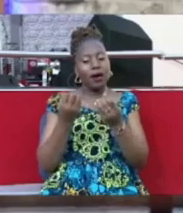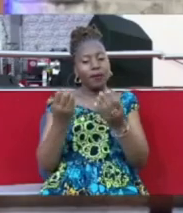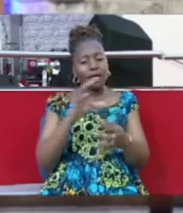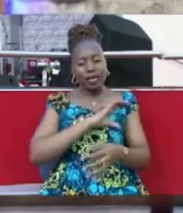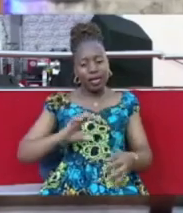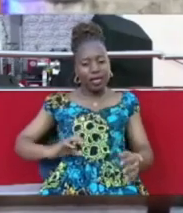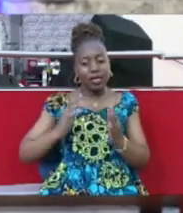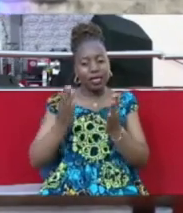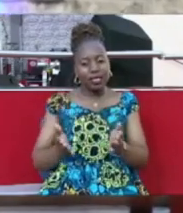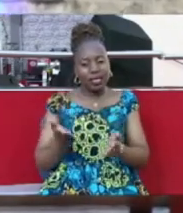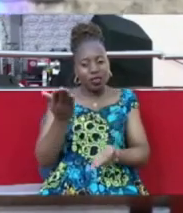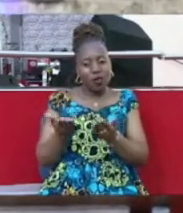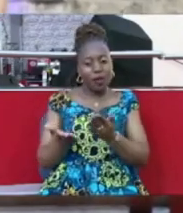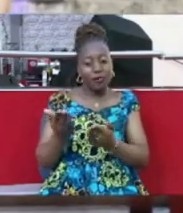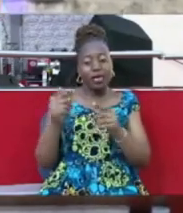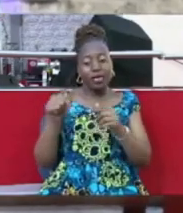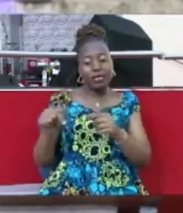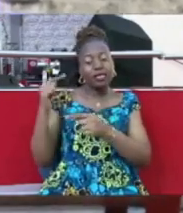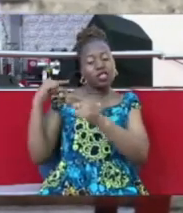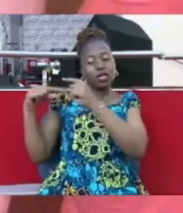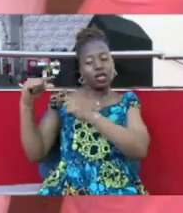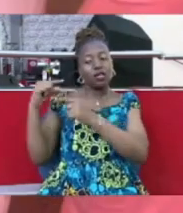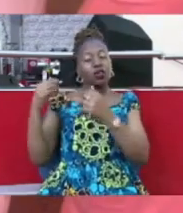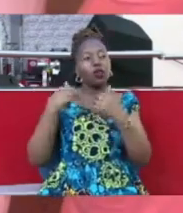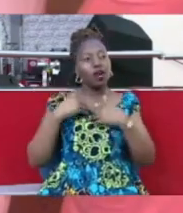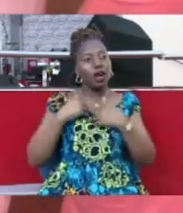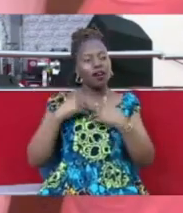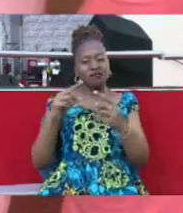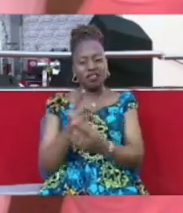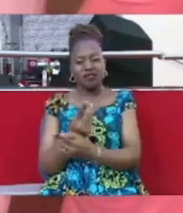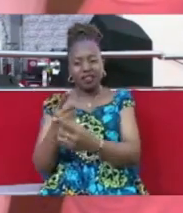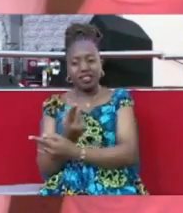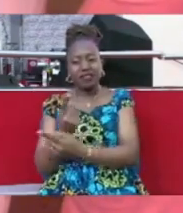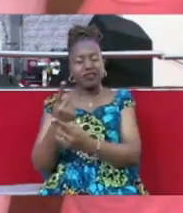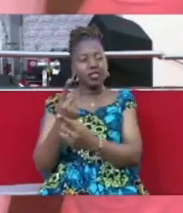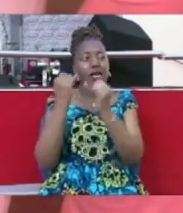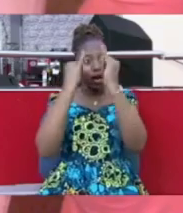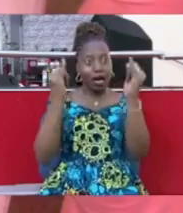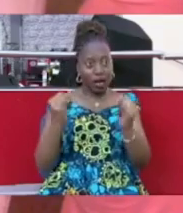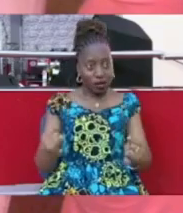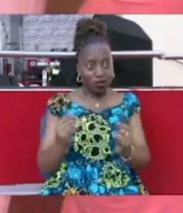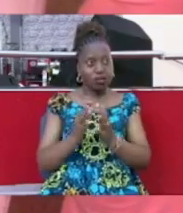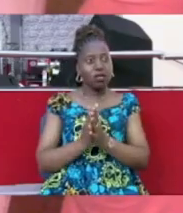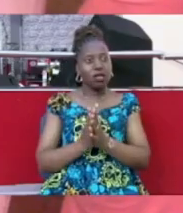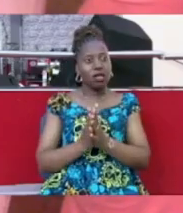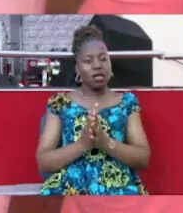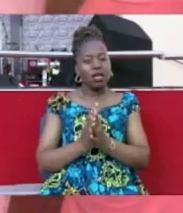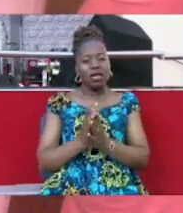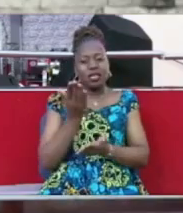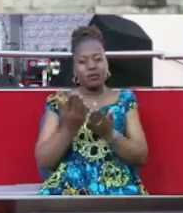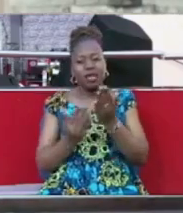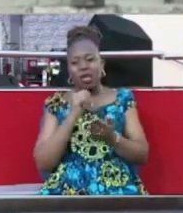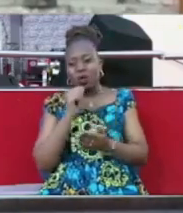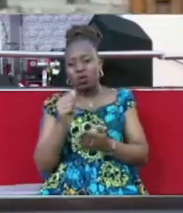we have gods. Na tunapowasema tusiabudu miungu mingine, hata Wakristo wa kizazi hiki pia wako na miungu. They may not be carved, haitakuwa